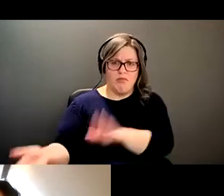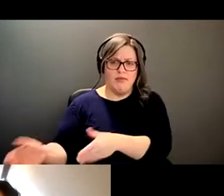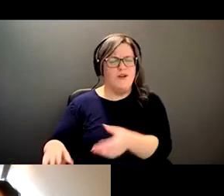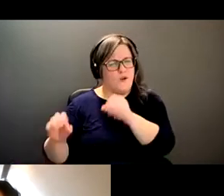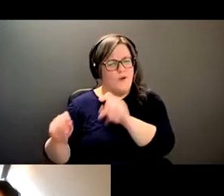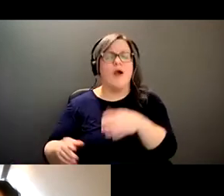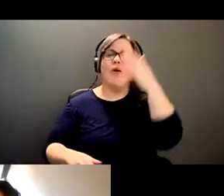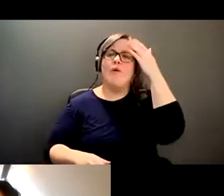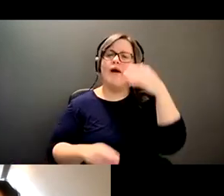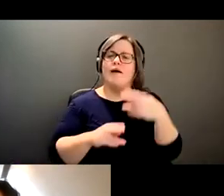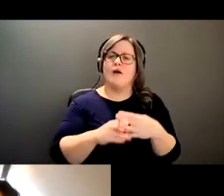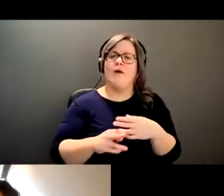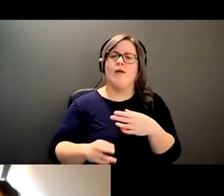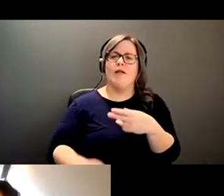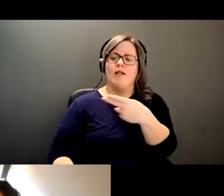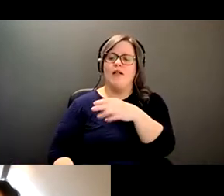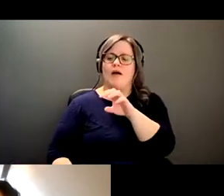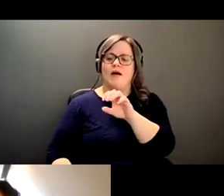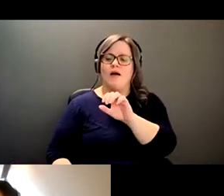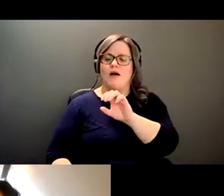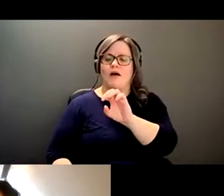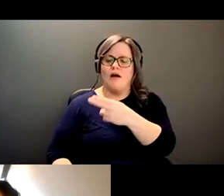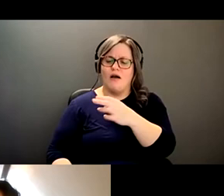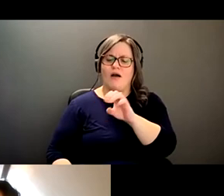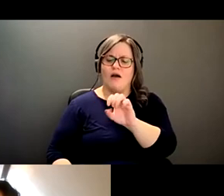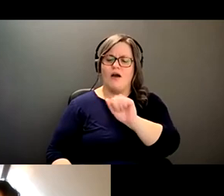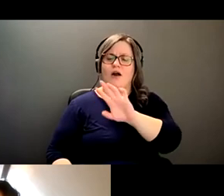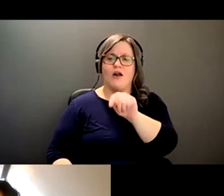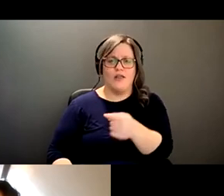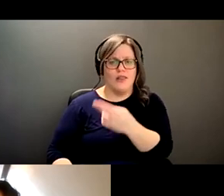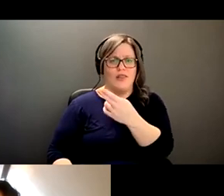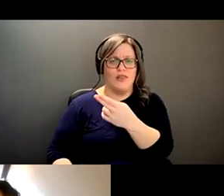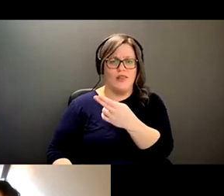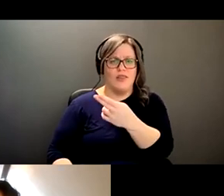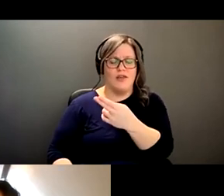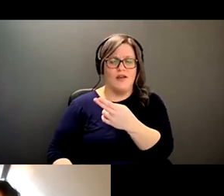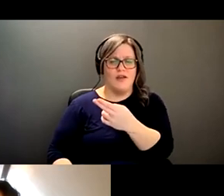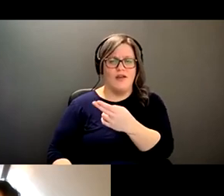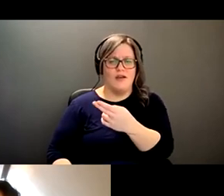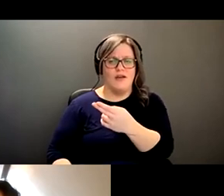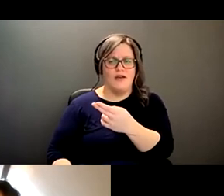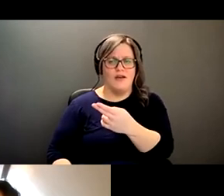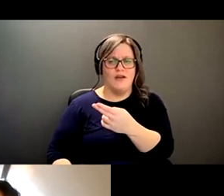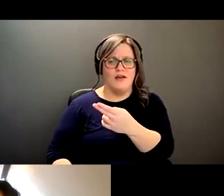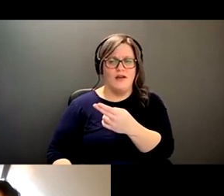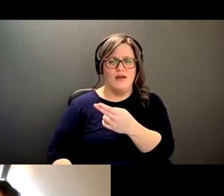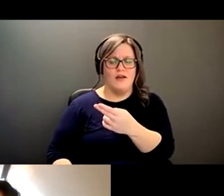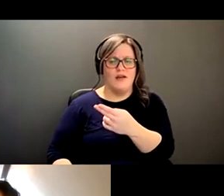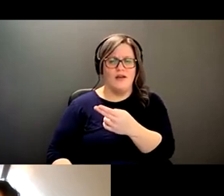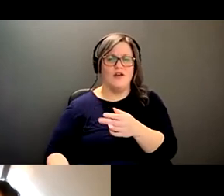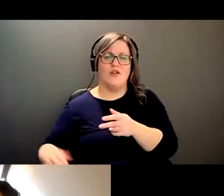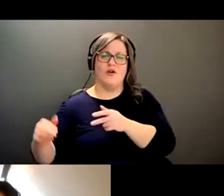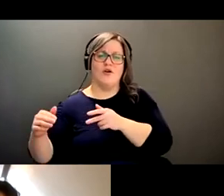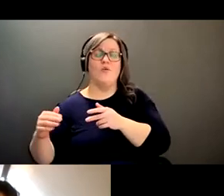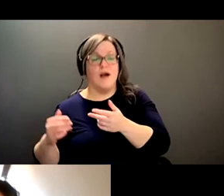ourselves Hearth was because I guess the long spiel is the garage was the site of a fire